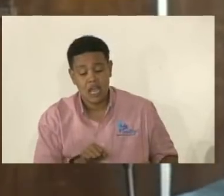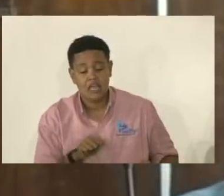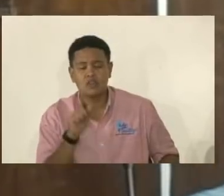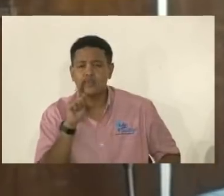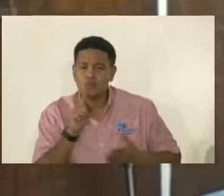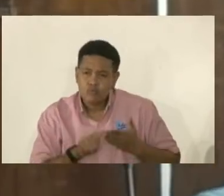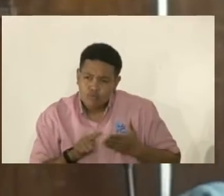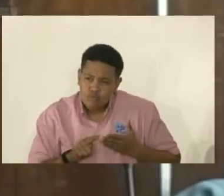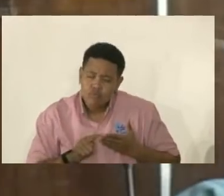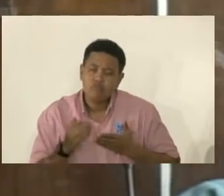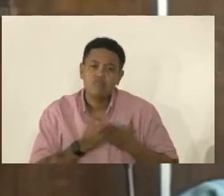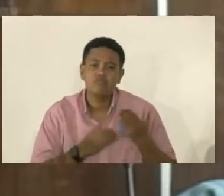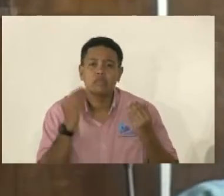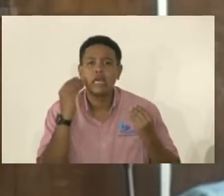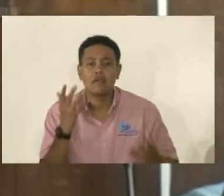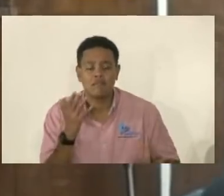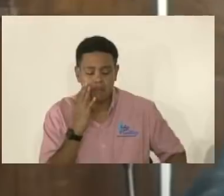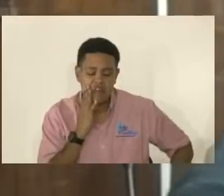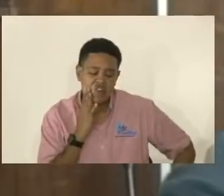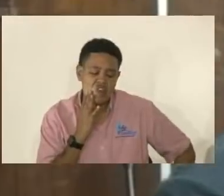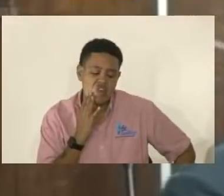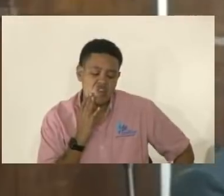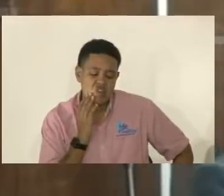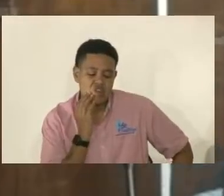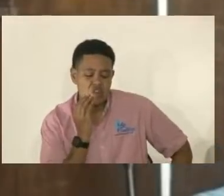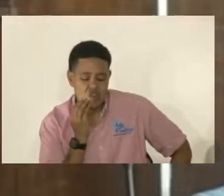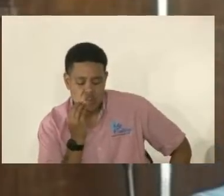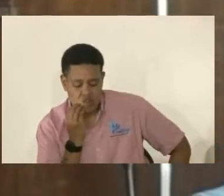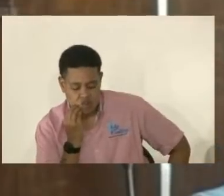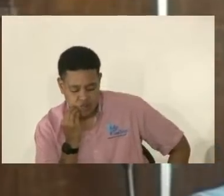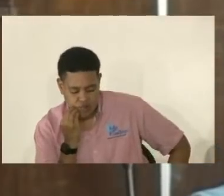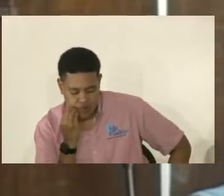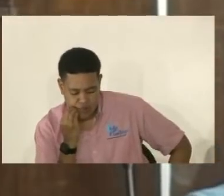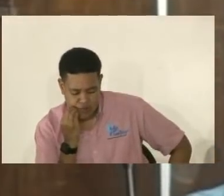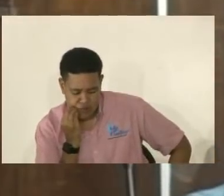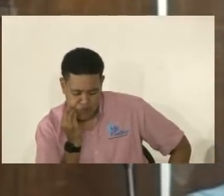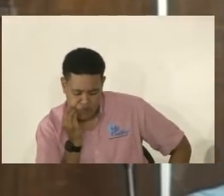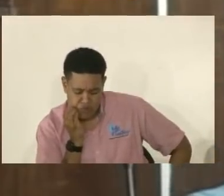to advance her office's investigation of the matter.